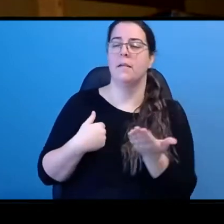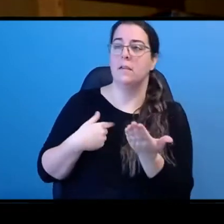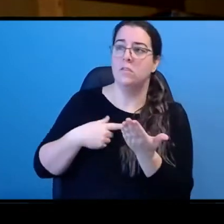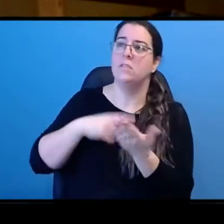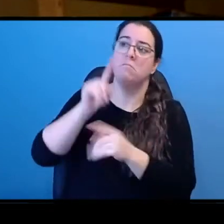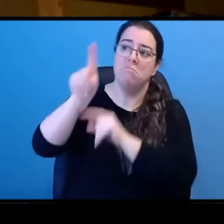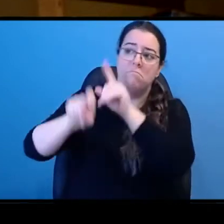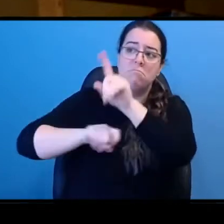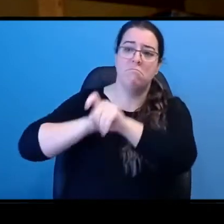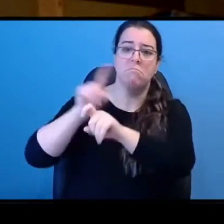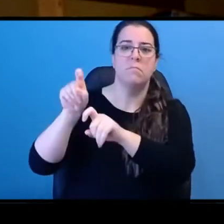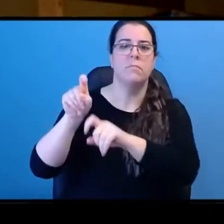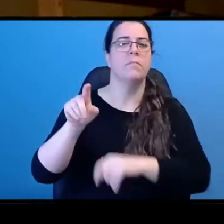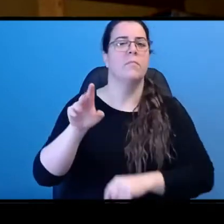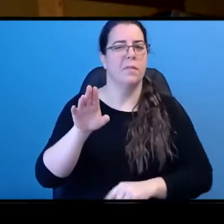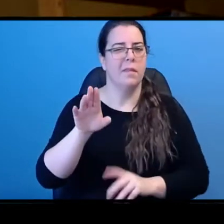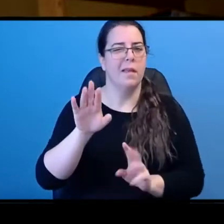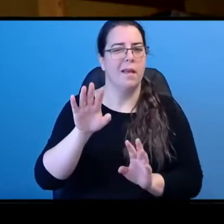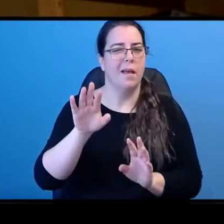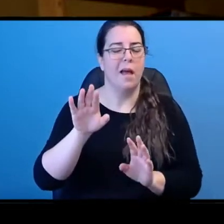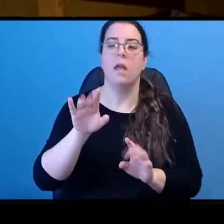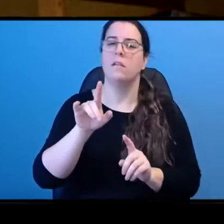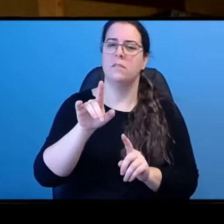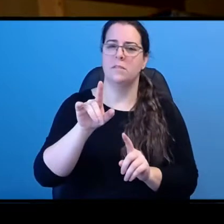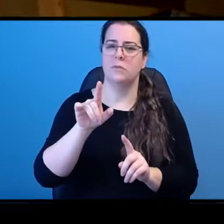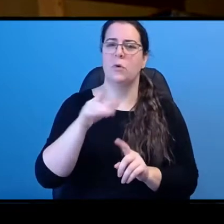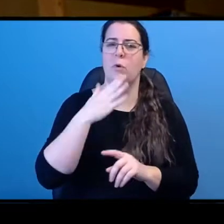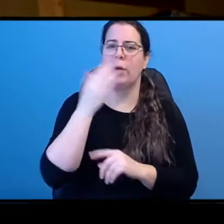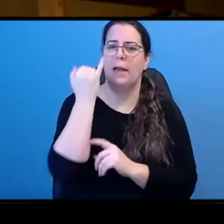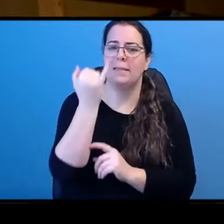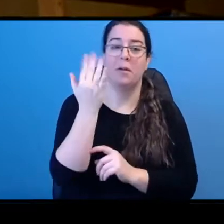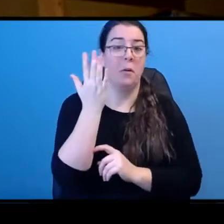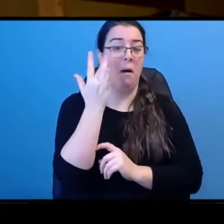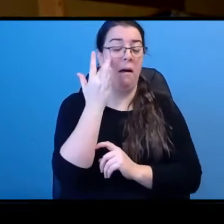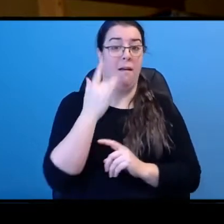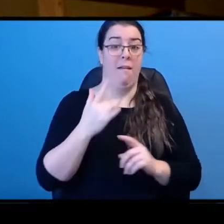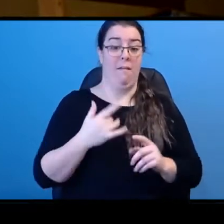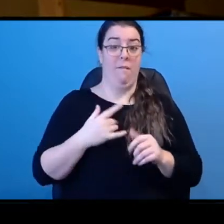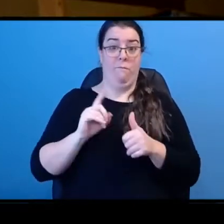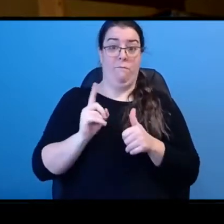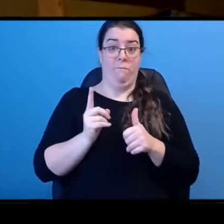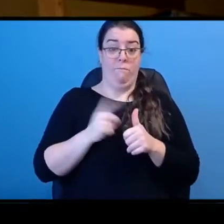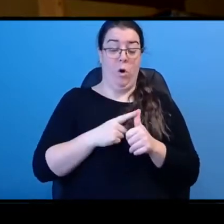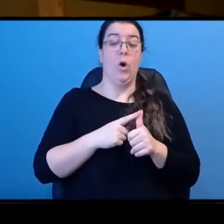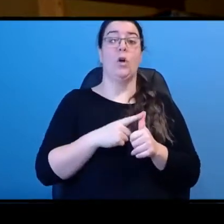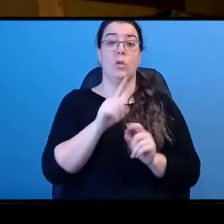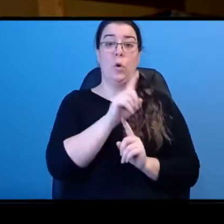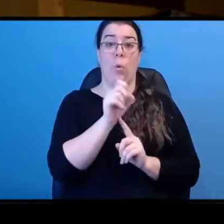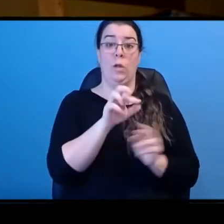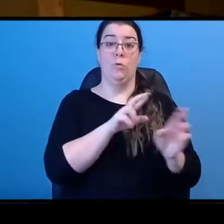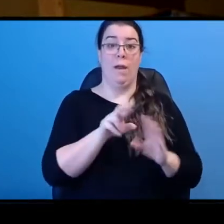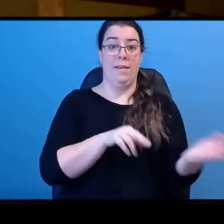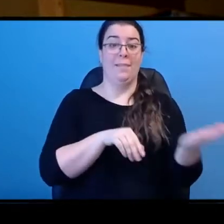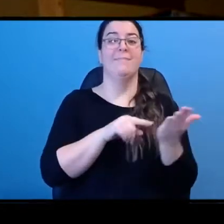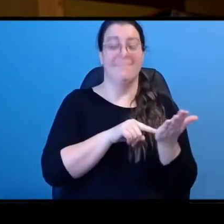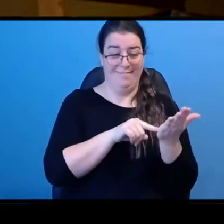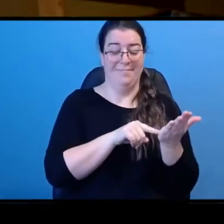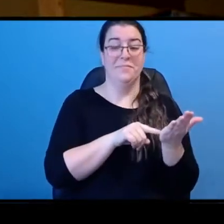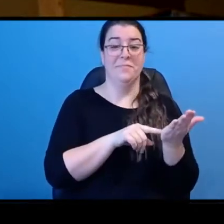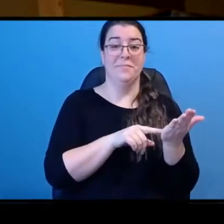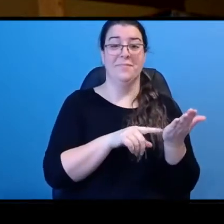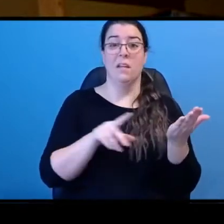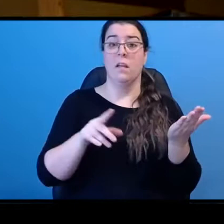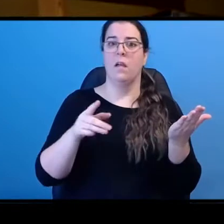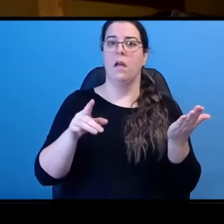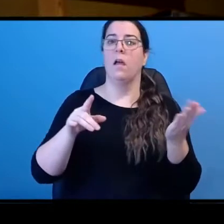with your questions before you call to ask for a meeting, because I have had it happen where I've called to say, "Hey, can